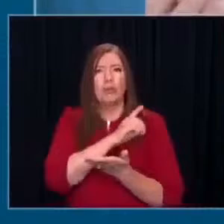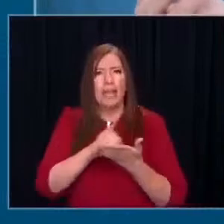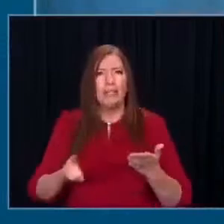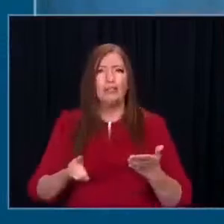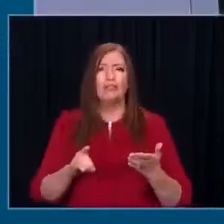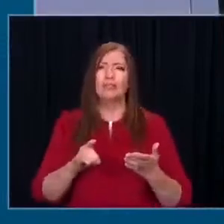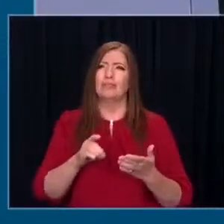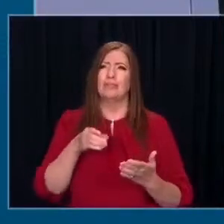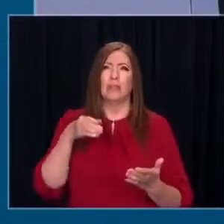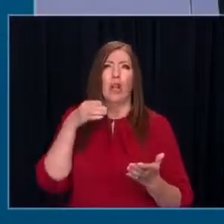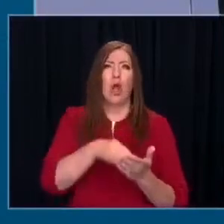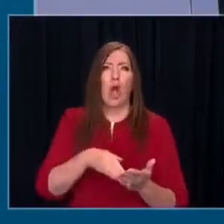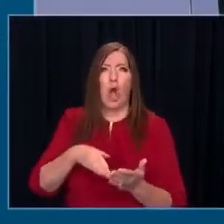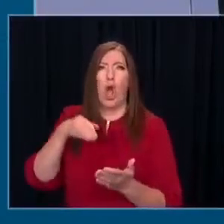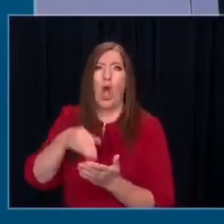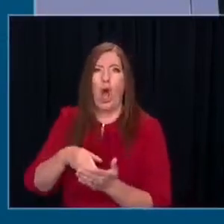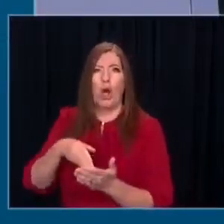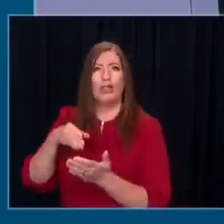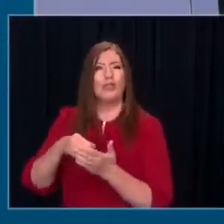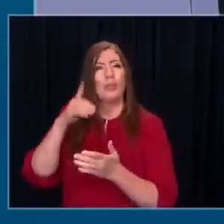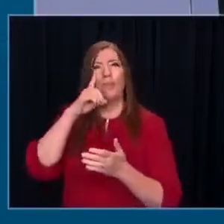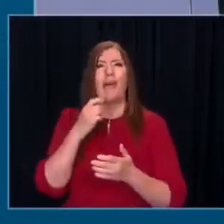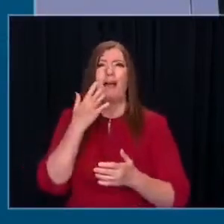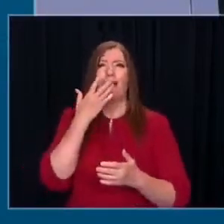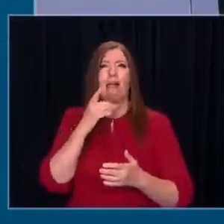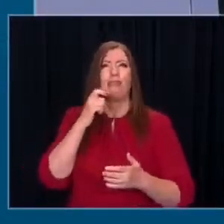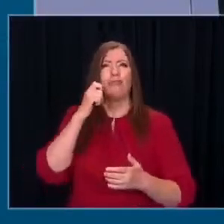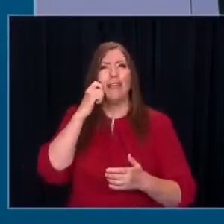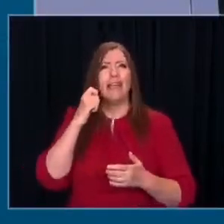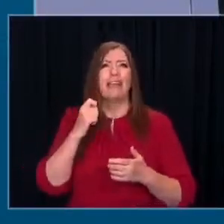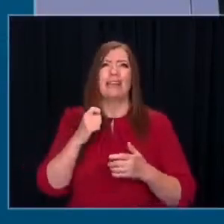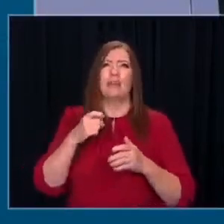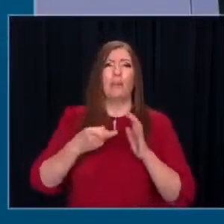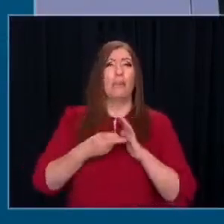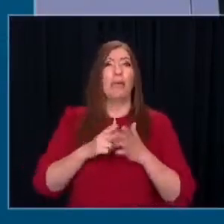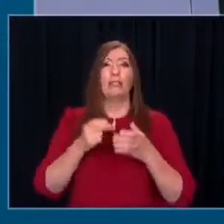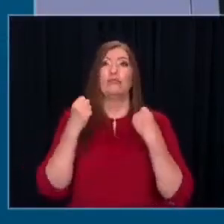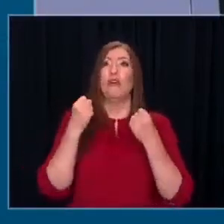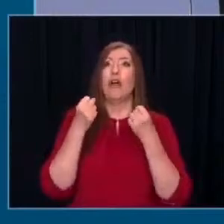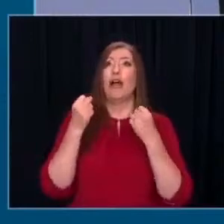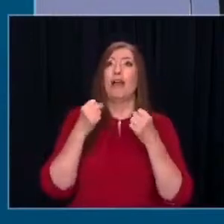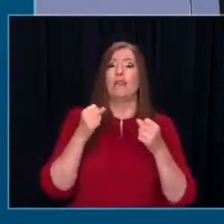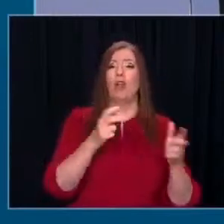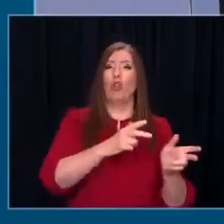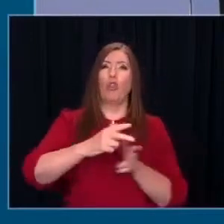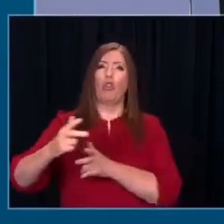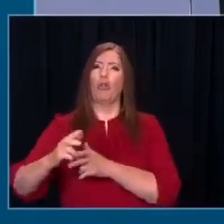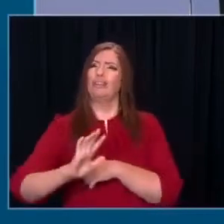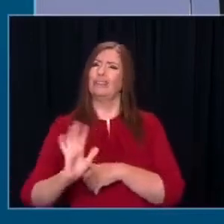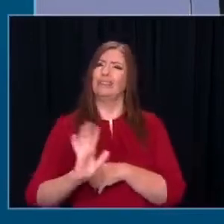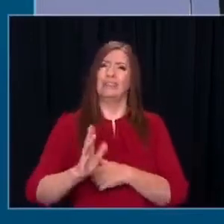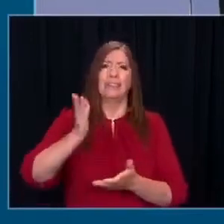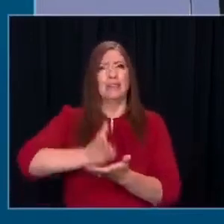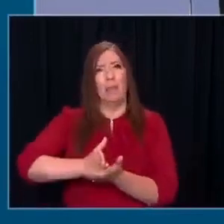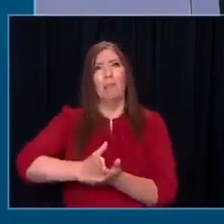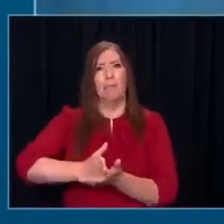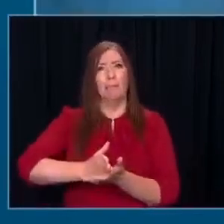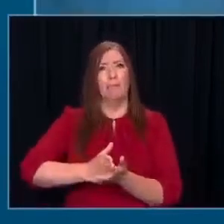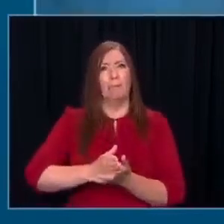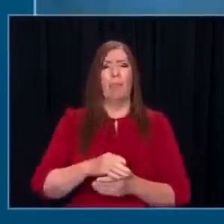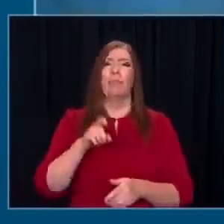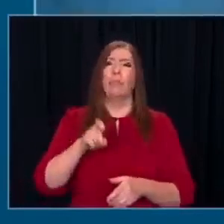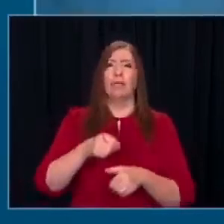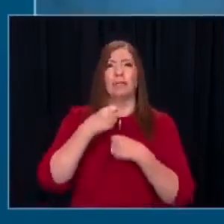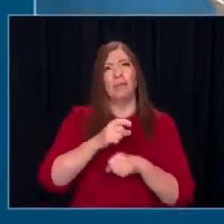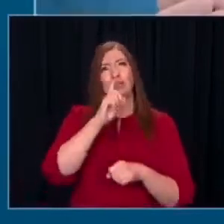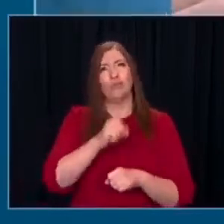where just because the color of your skin, you're driving someplace and being stopped. That has to stop. We need to make